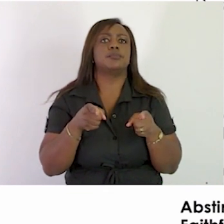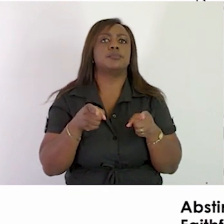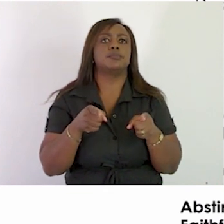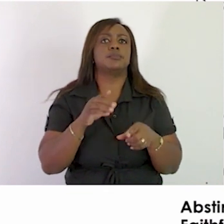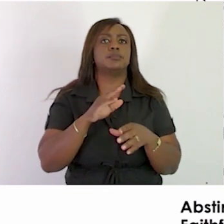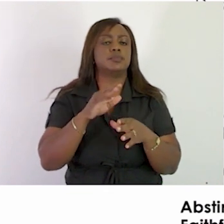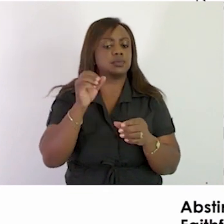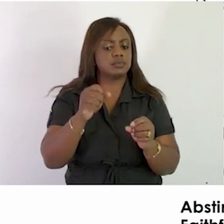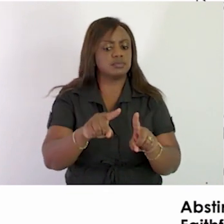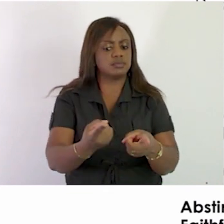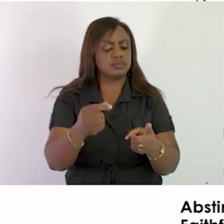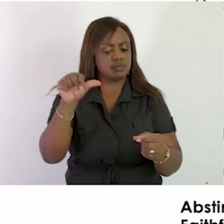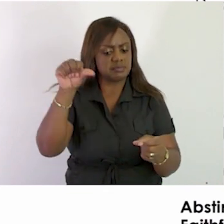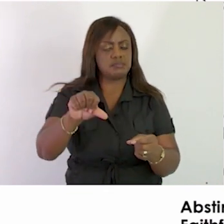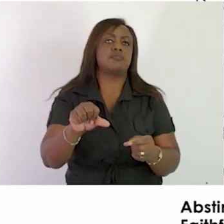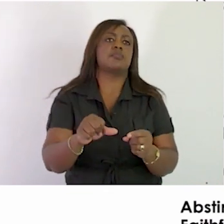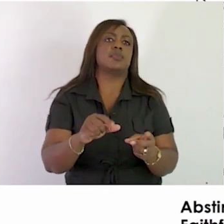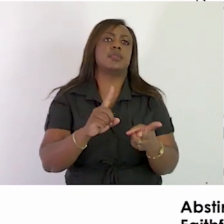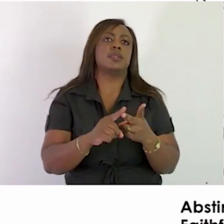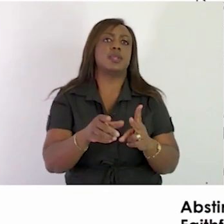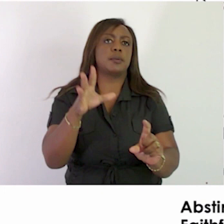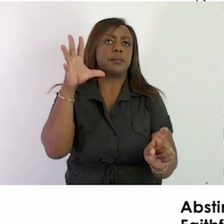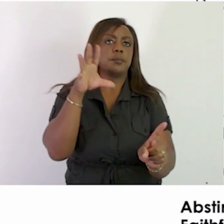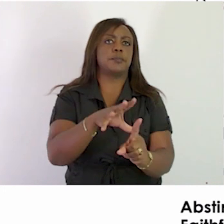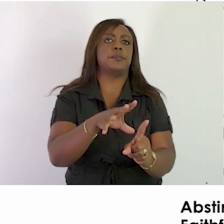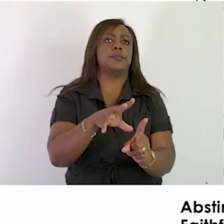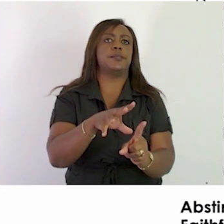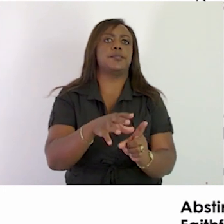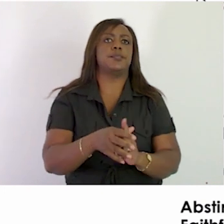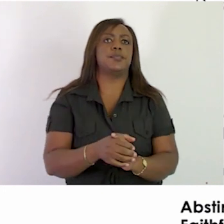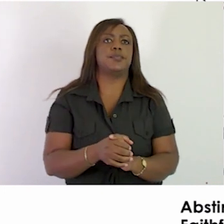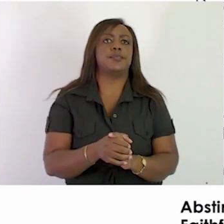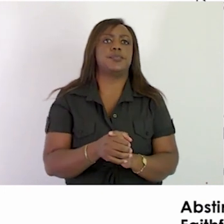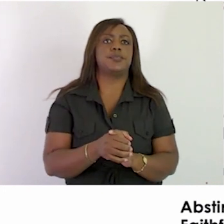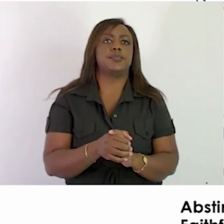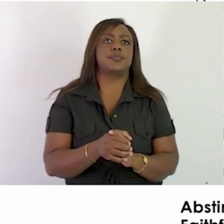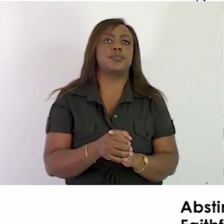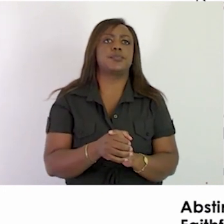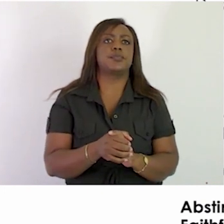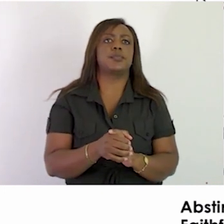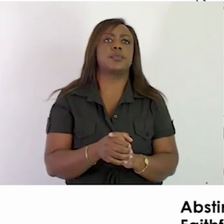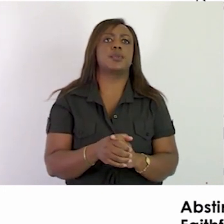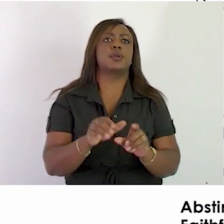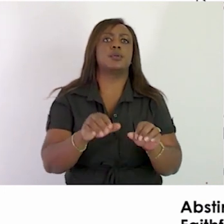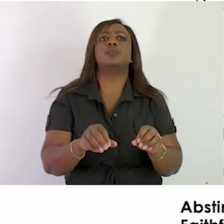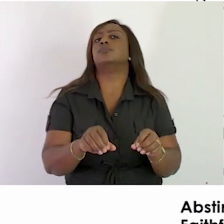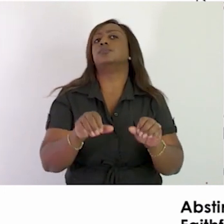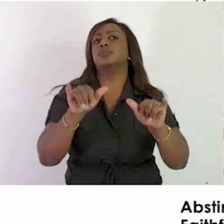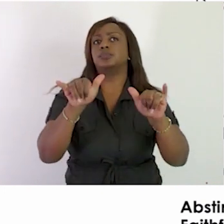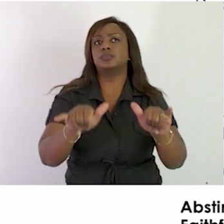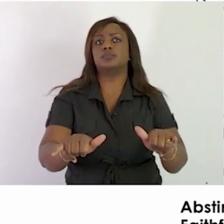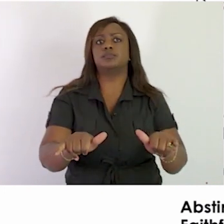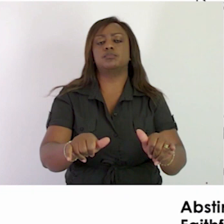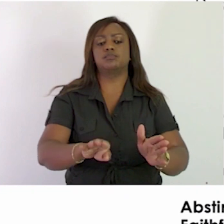happening. Impact, the influence that one thing has on something else. To maintain means